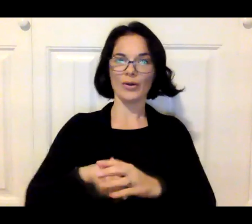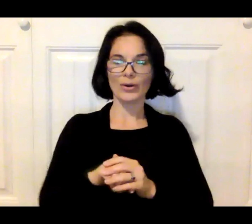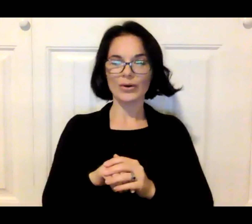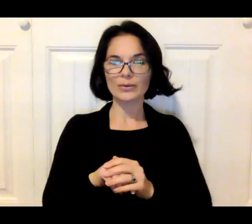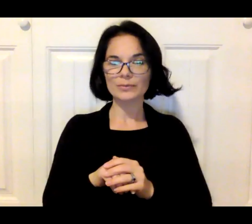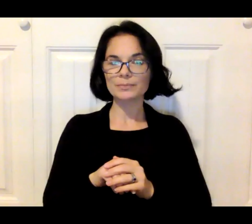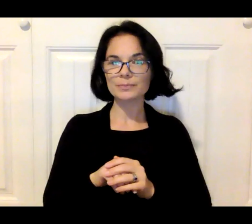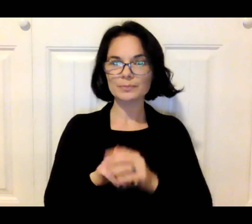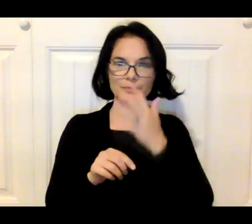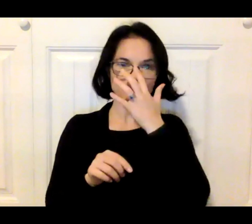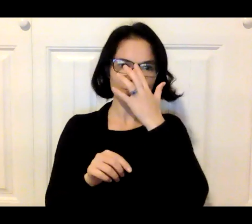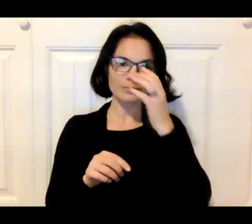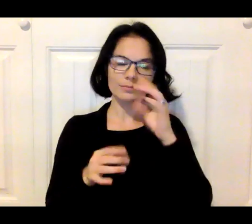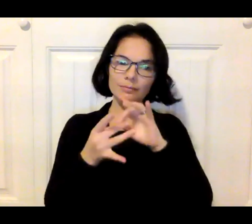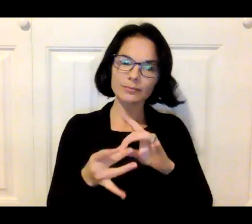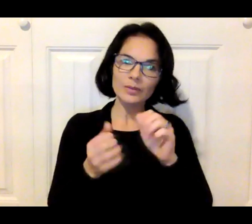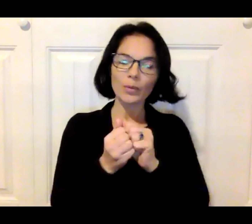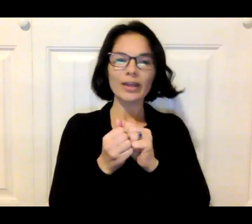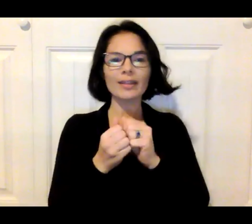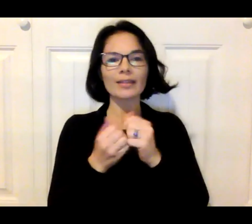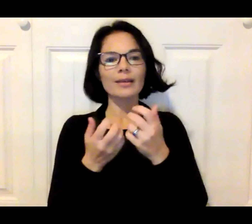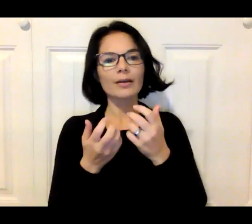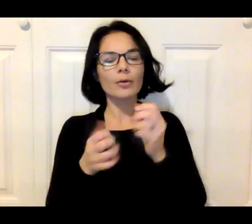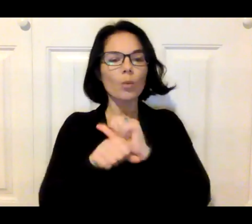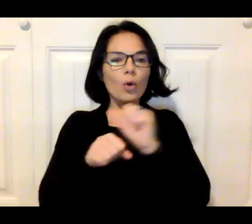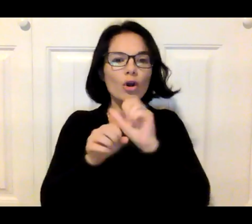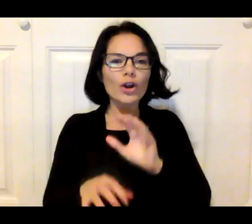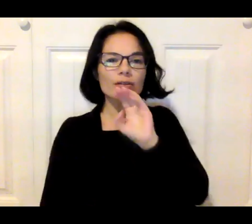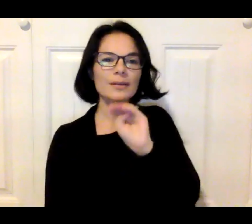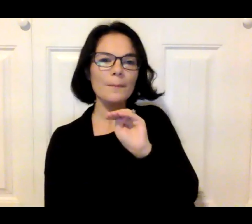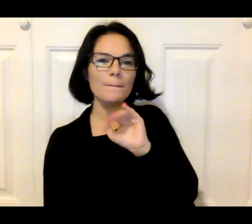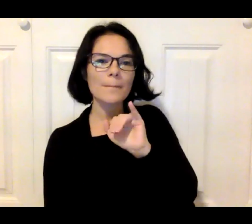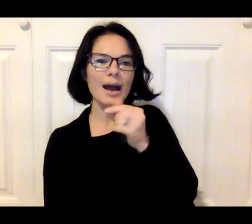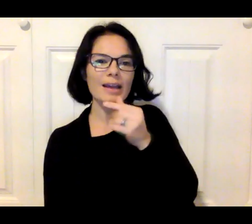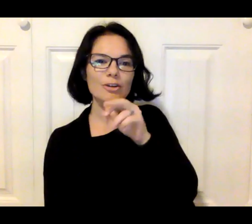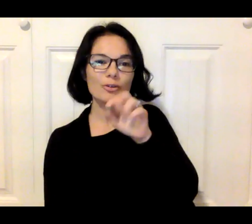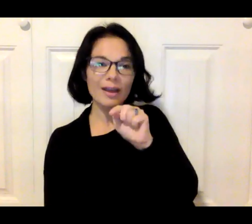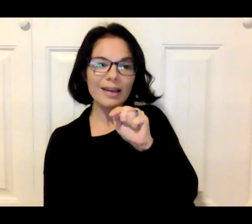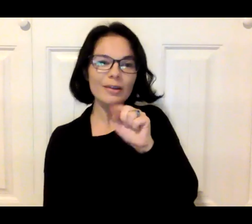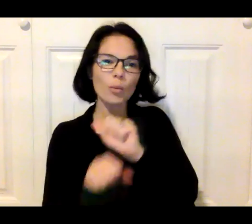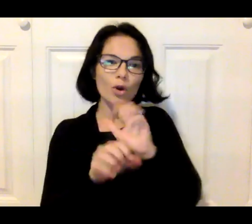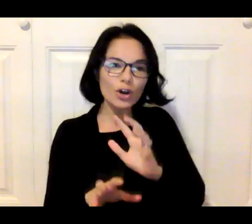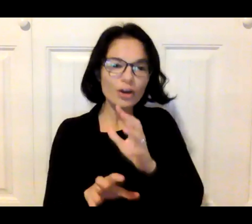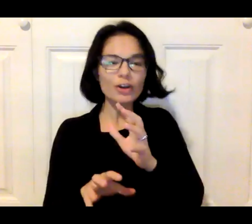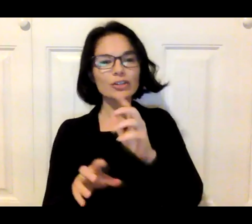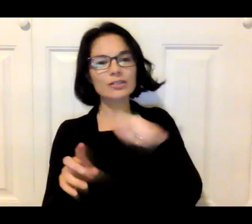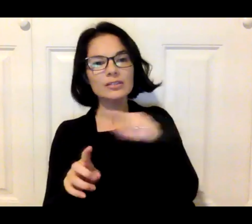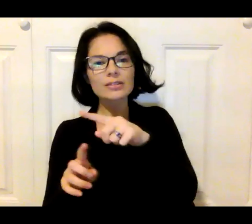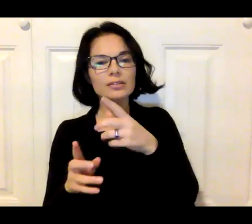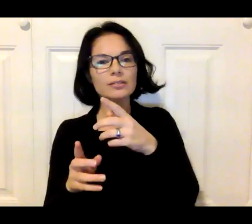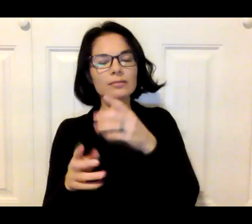concerning migrant laborers, for example. And so we just encourage everyone to take a look at that